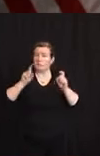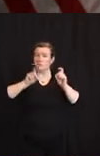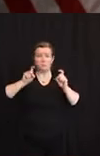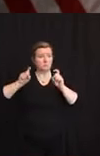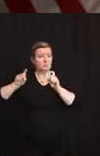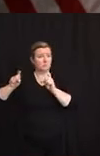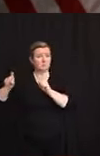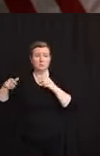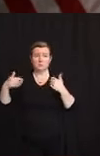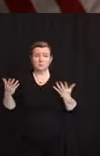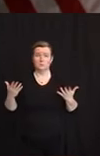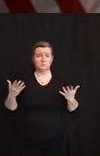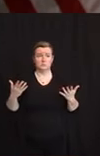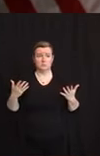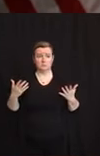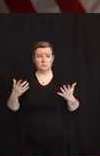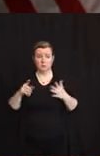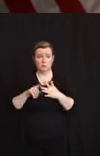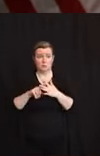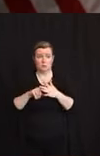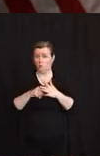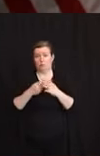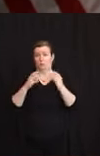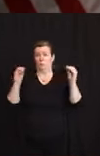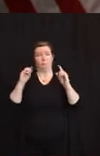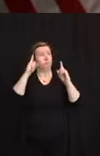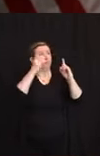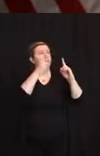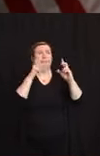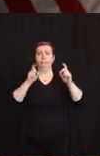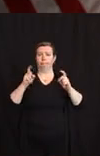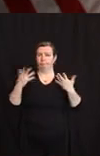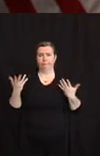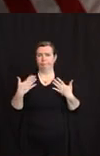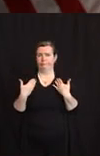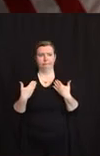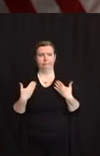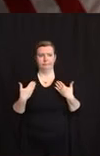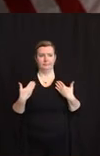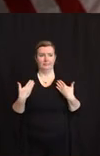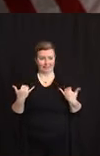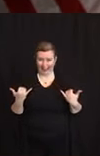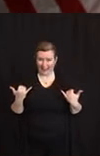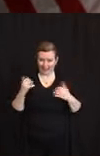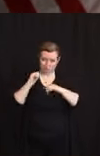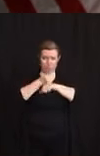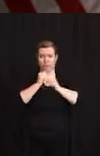day, bordering now, and I suspect it's closer to 9,000 than 7,000 every day.